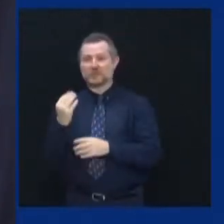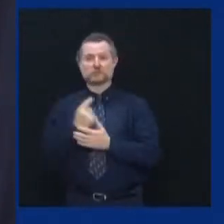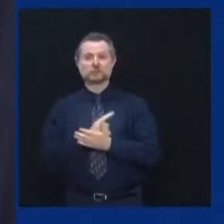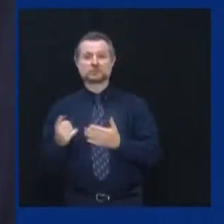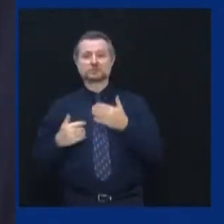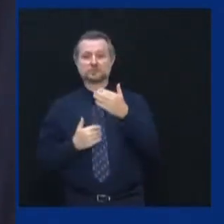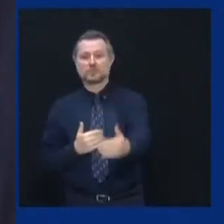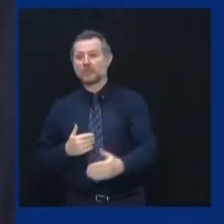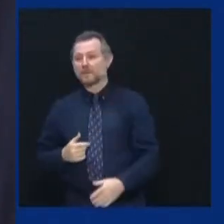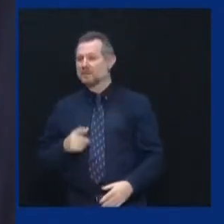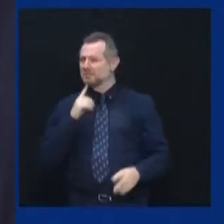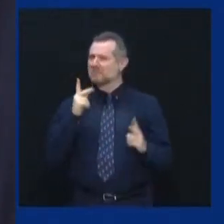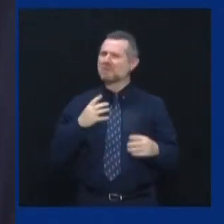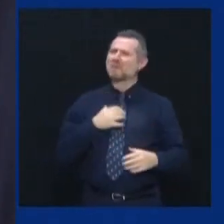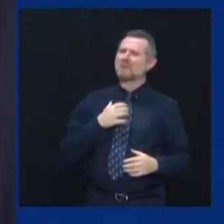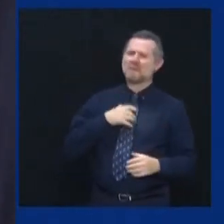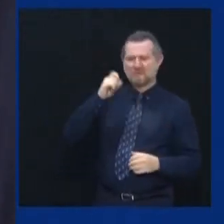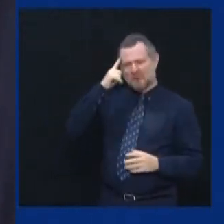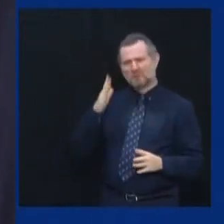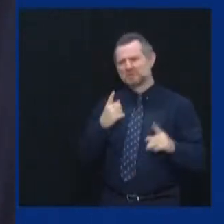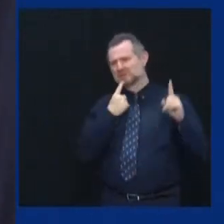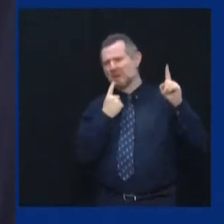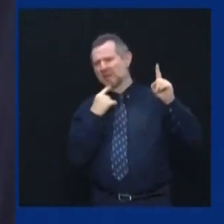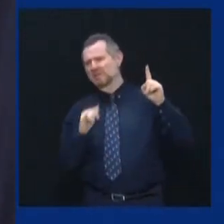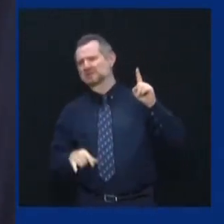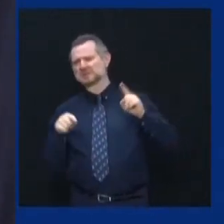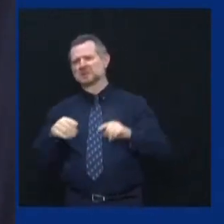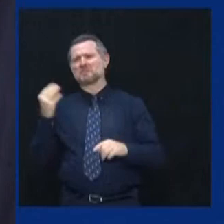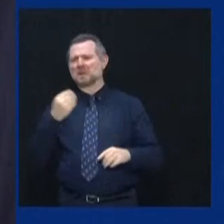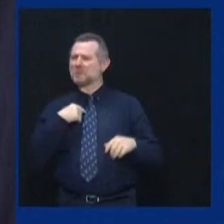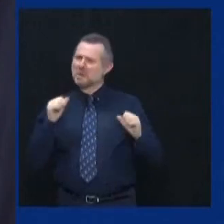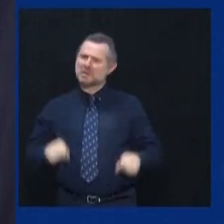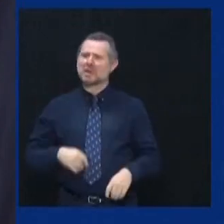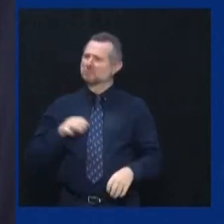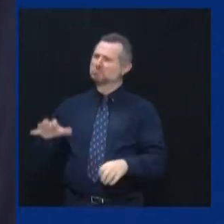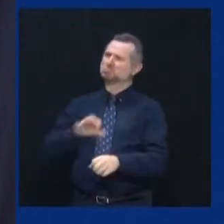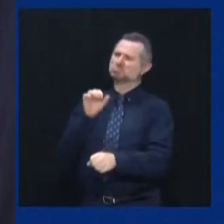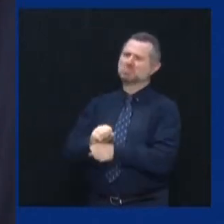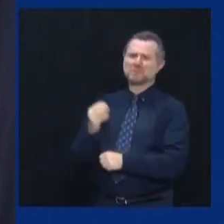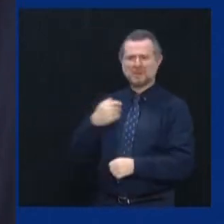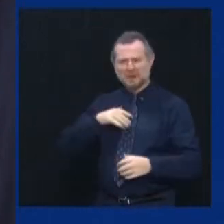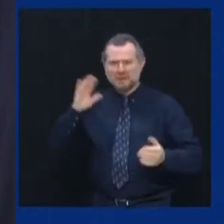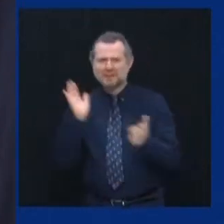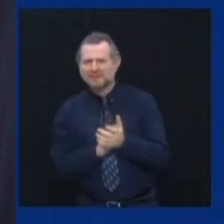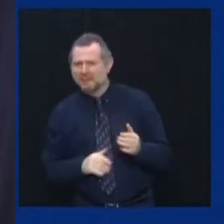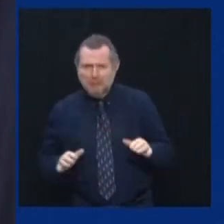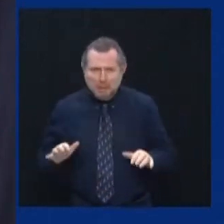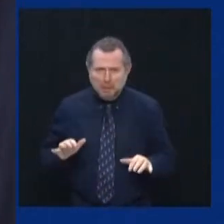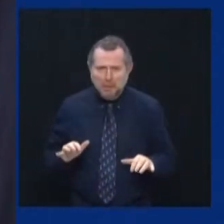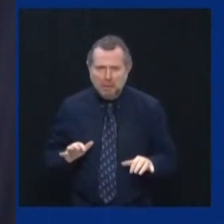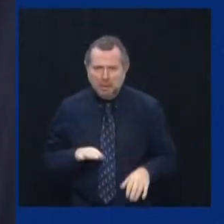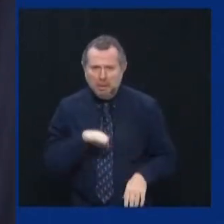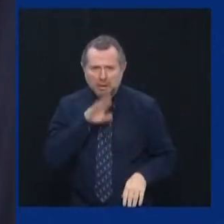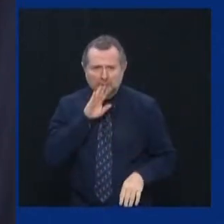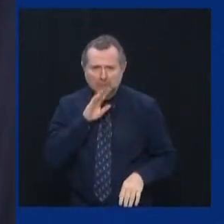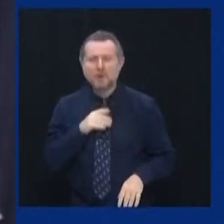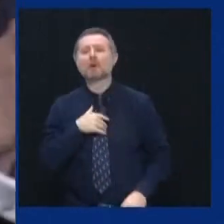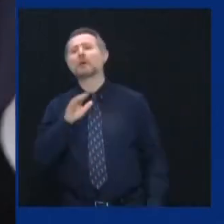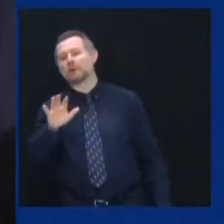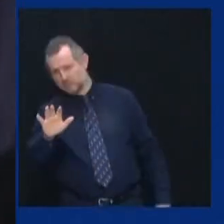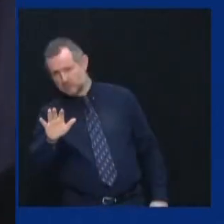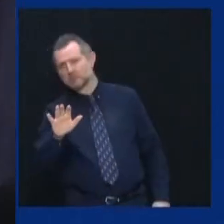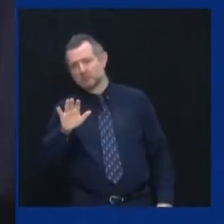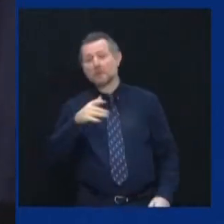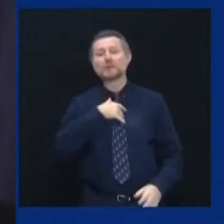be, the governor said, Monday I could call for a reservation. Yes, but it's going to